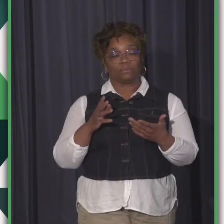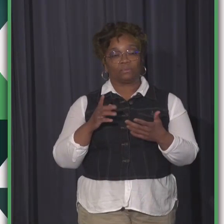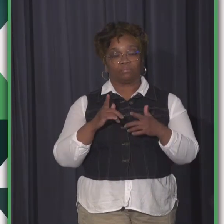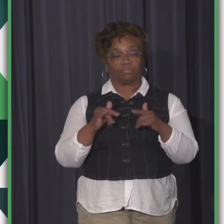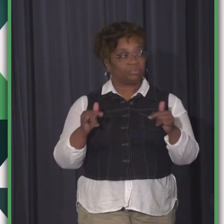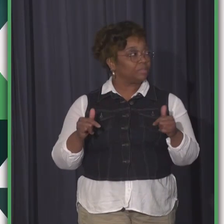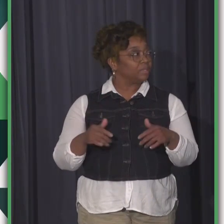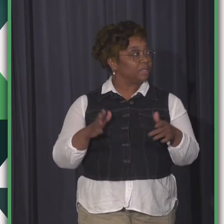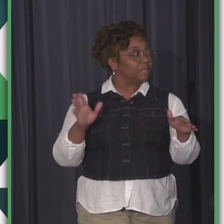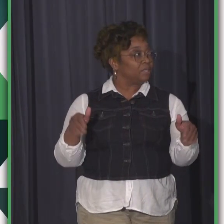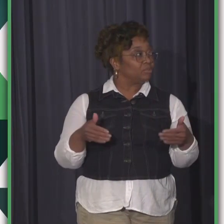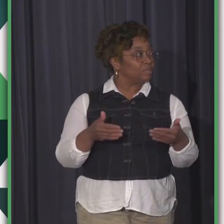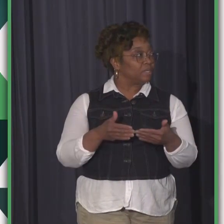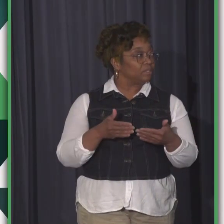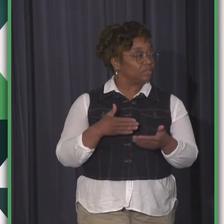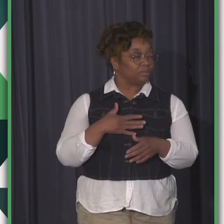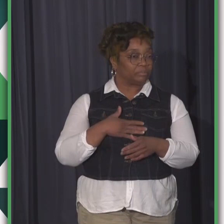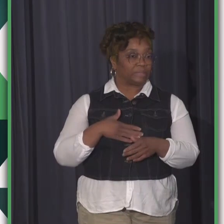Introduction, please.